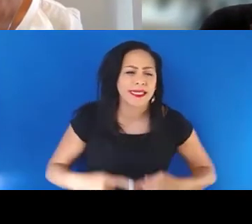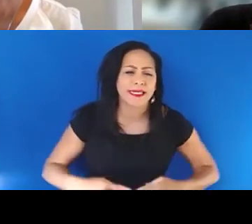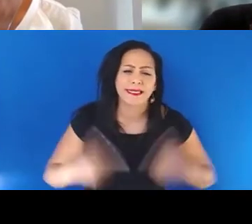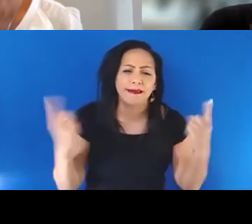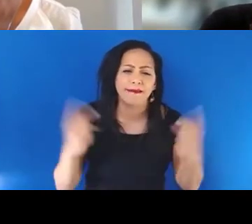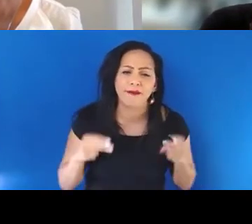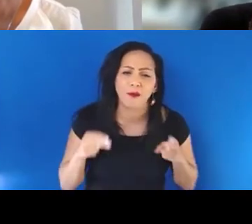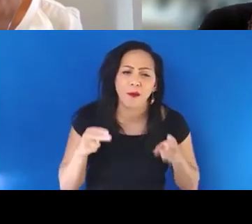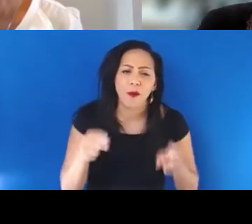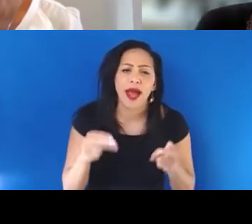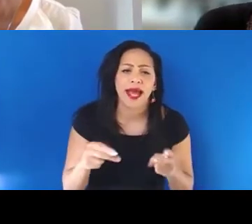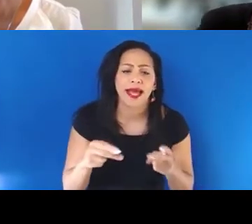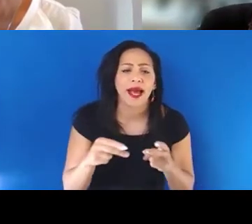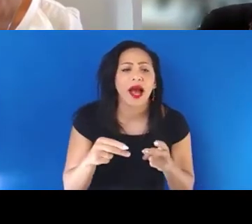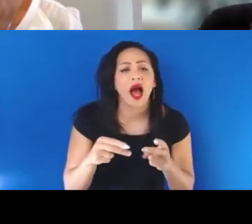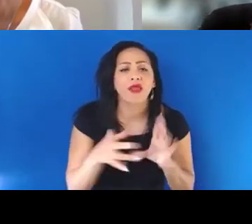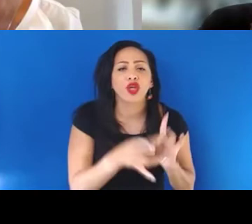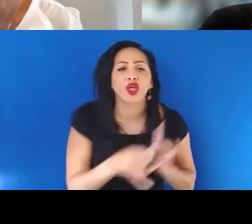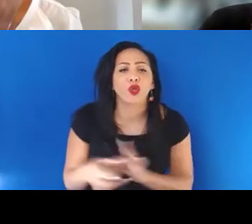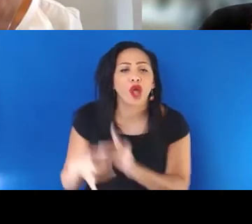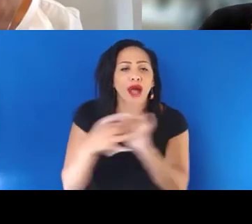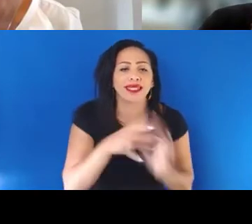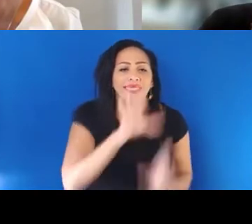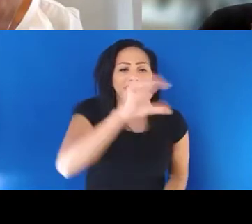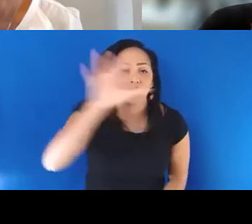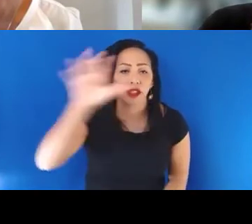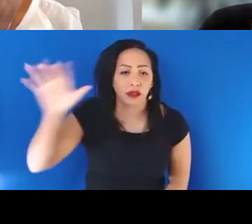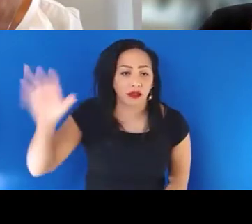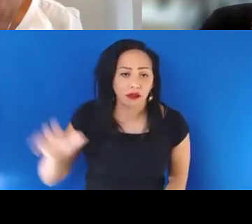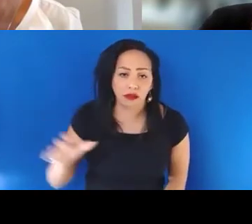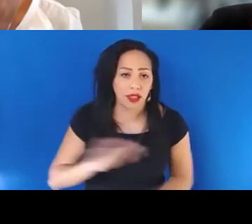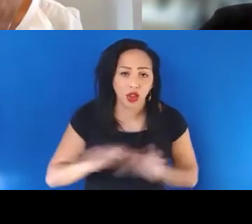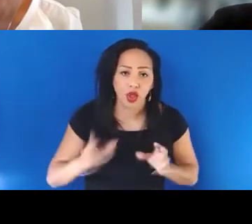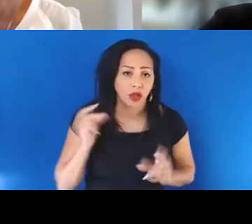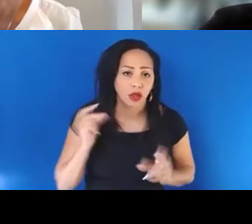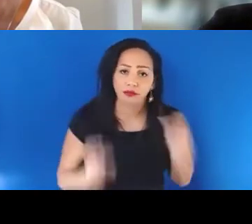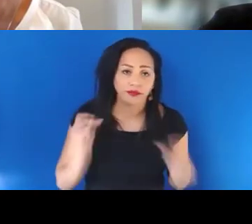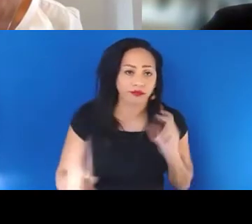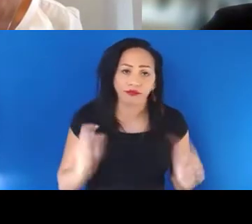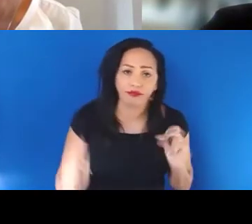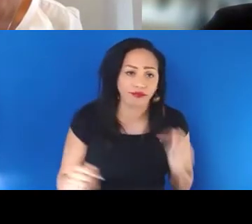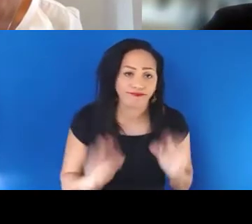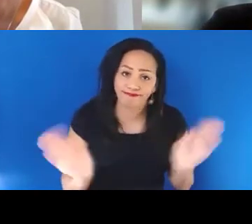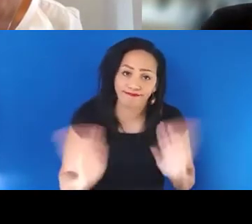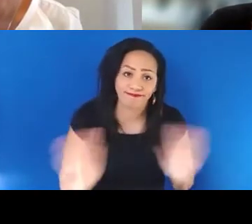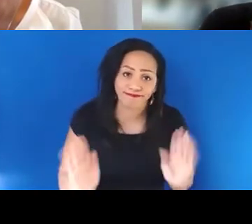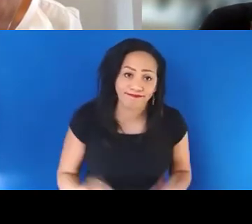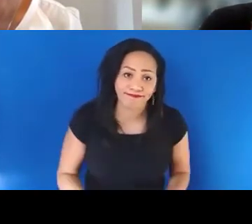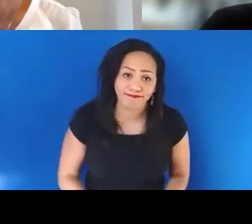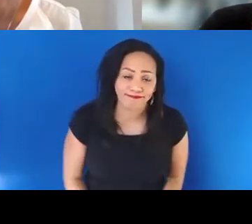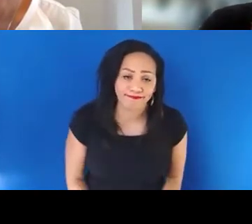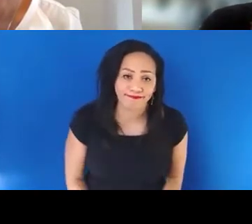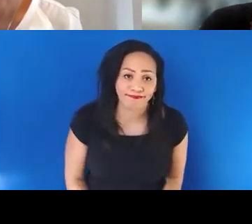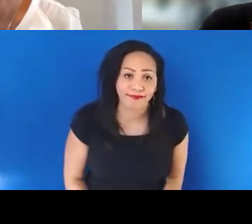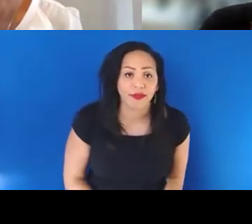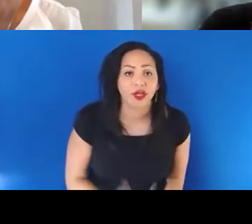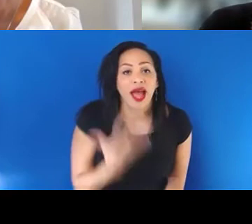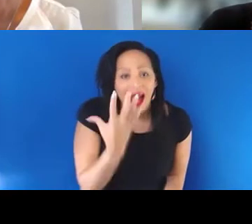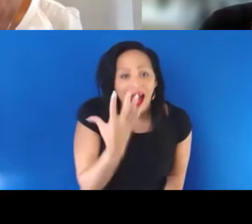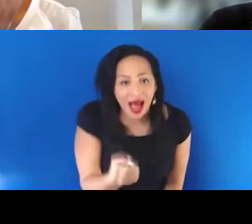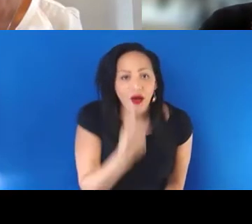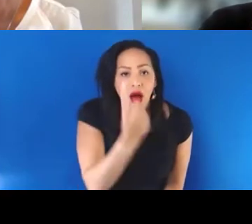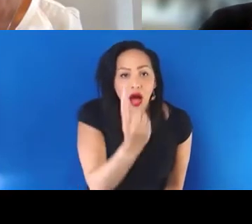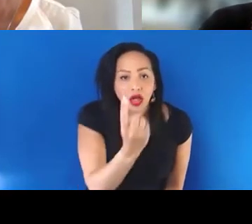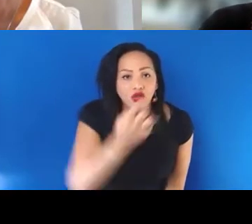It is not exactly an agile, quick-moving structure, because you have 193 governments to